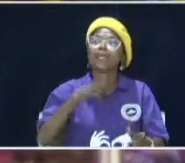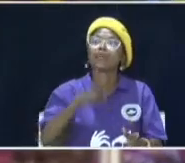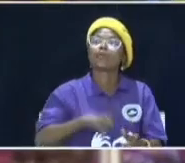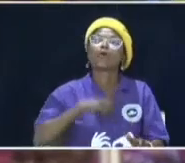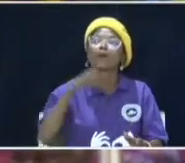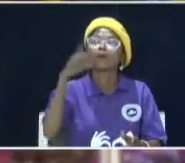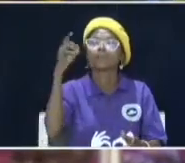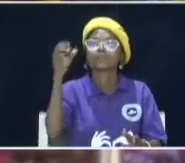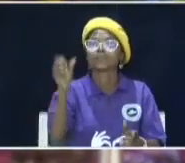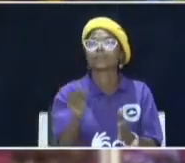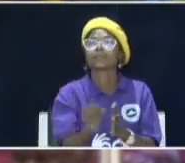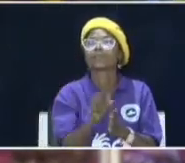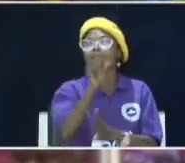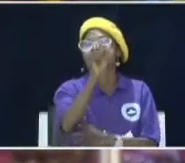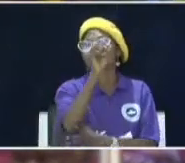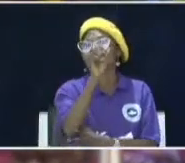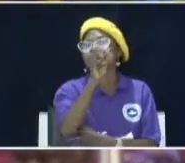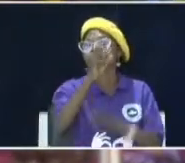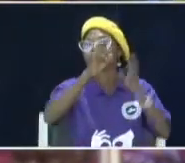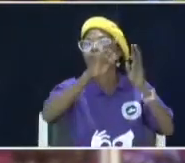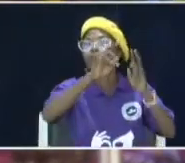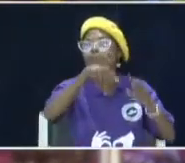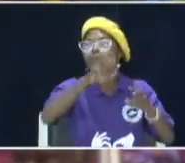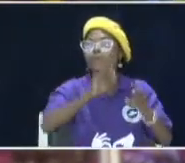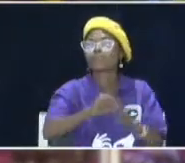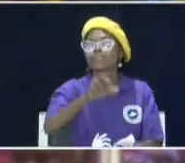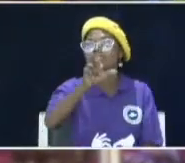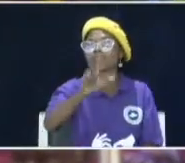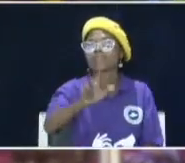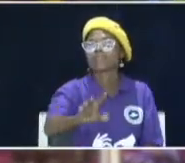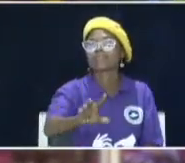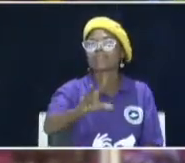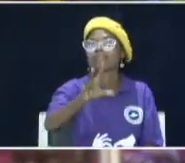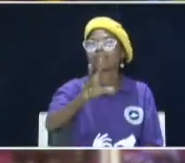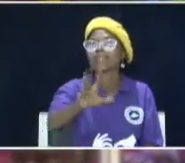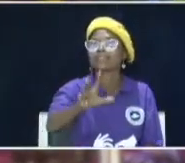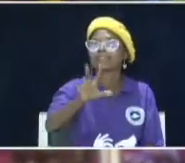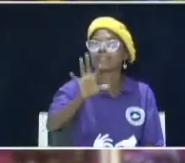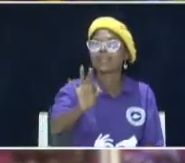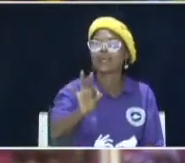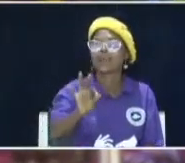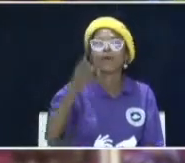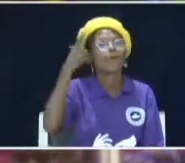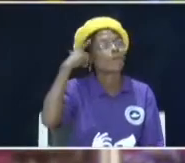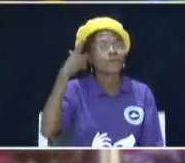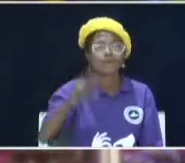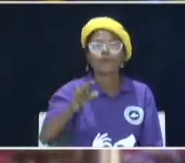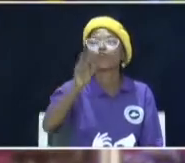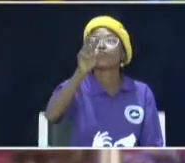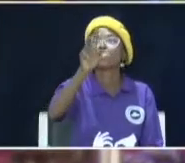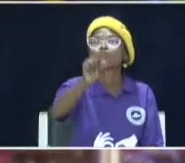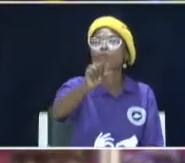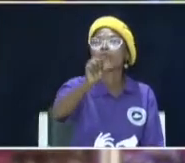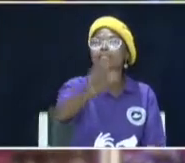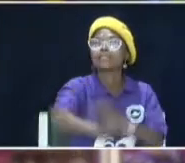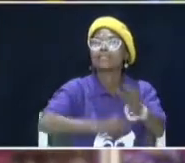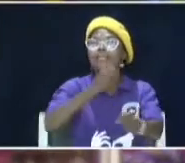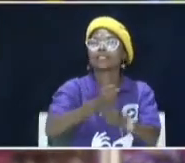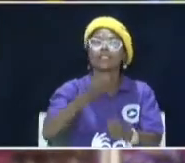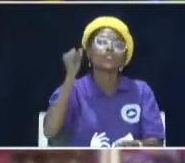Province, 39. For 20 years, she suffered pains in her 2